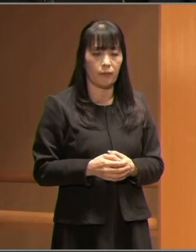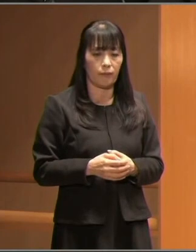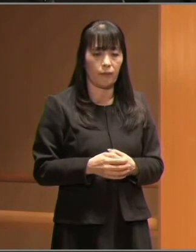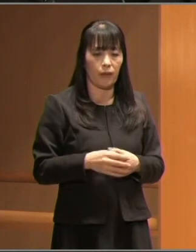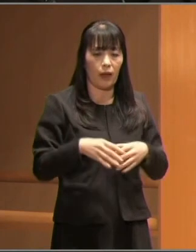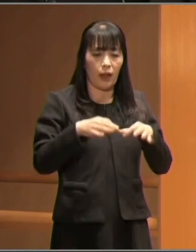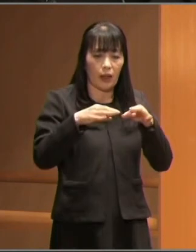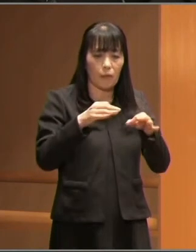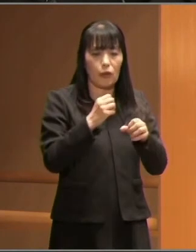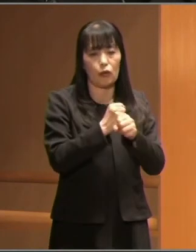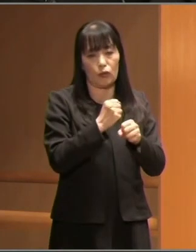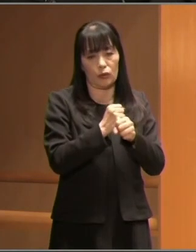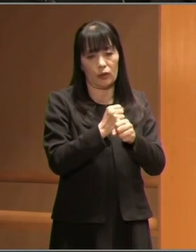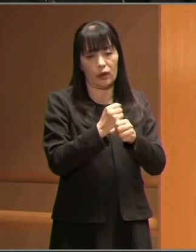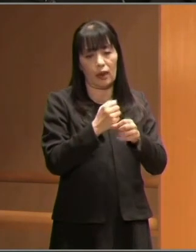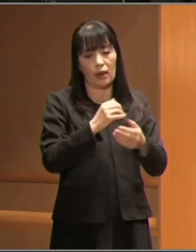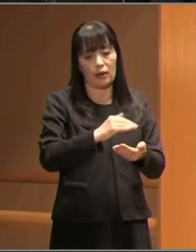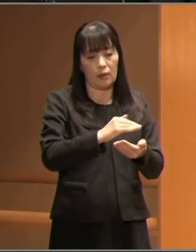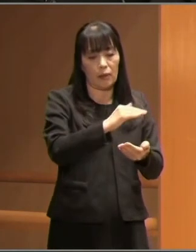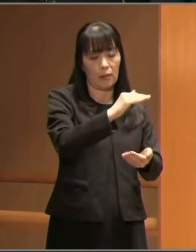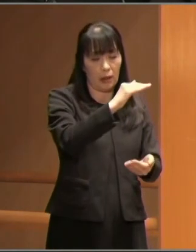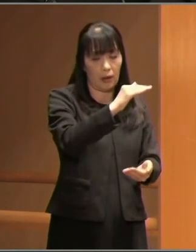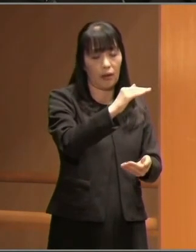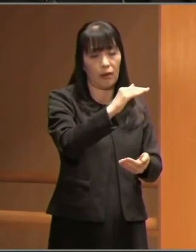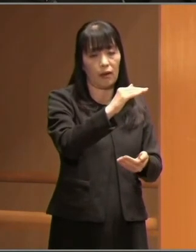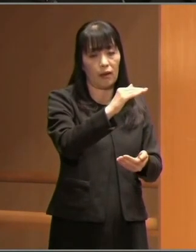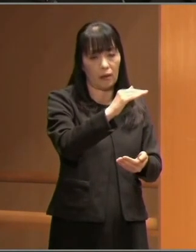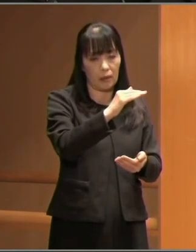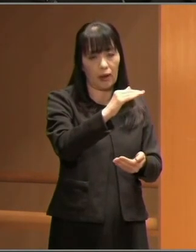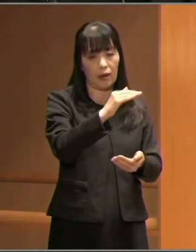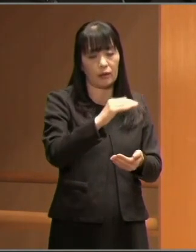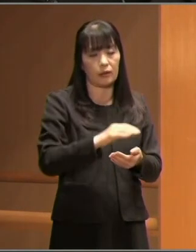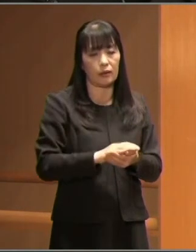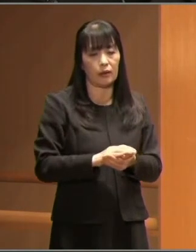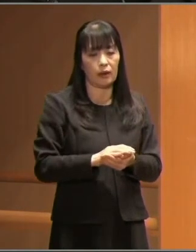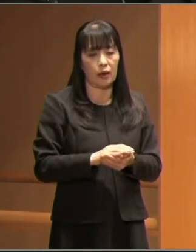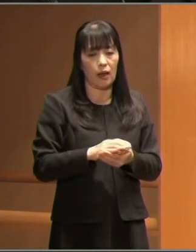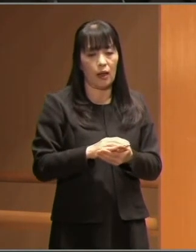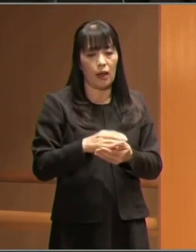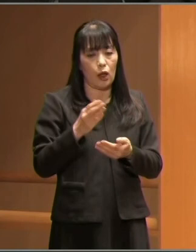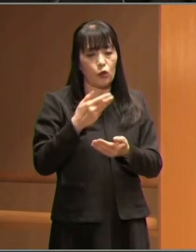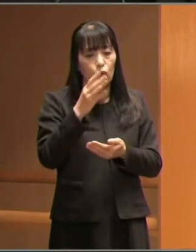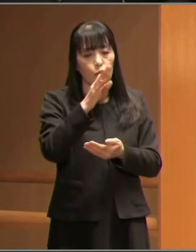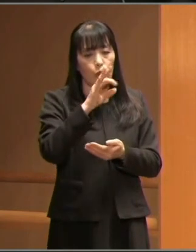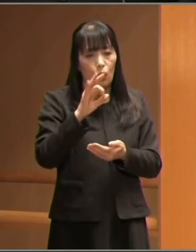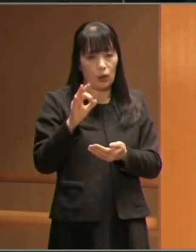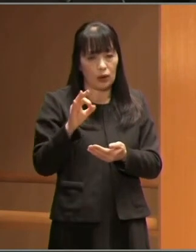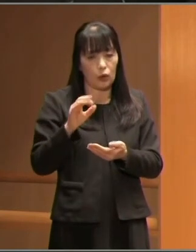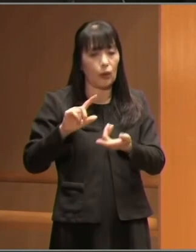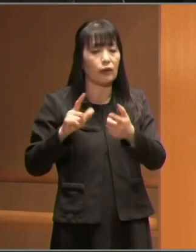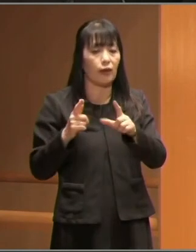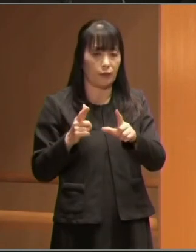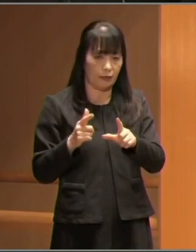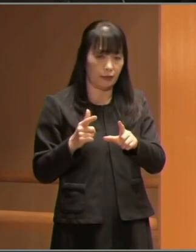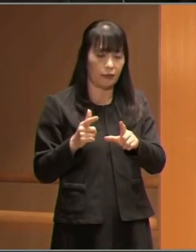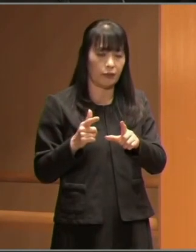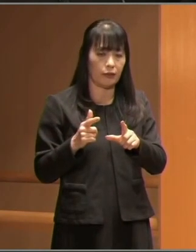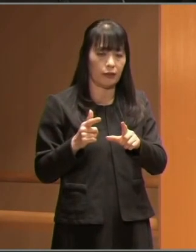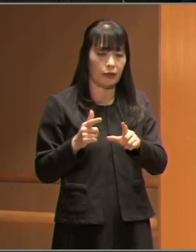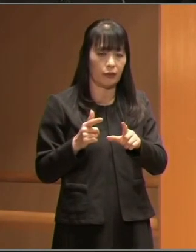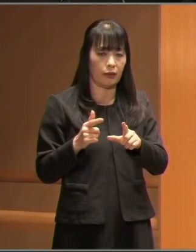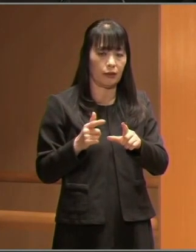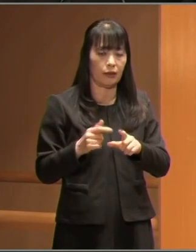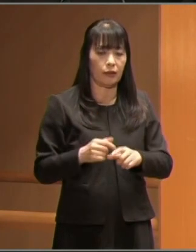But as long as we do keep on making paper, because paper is not